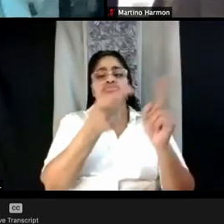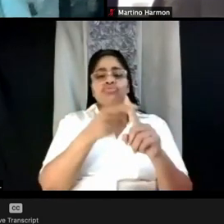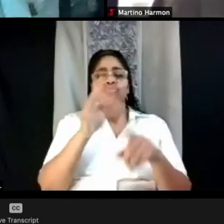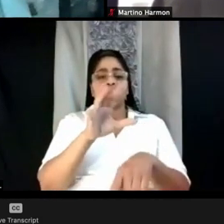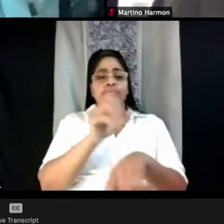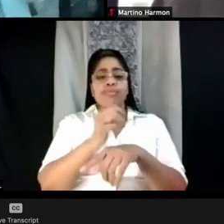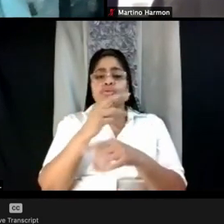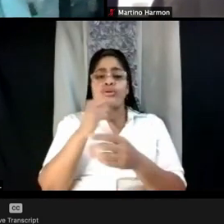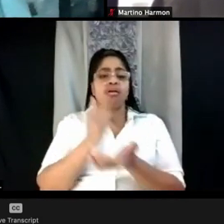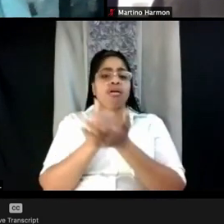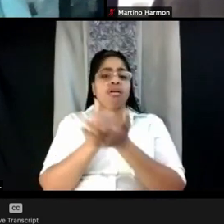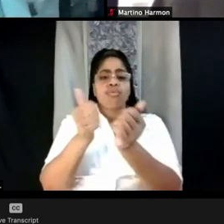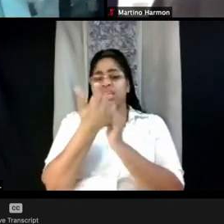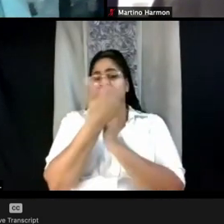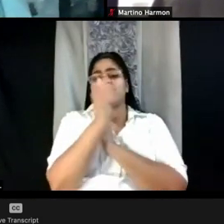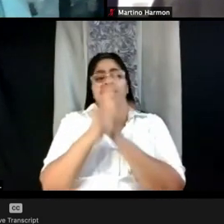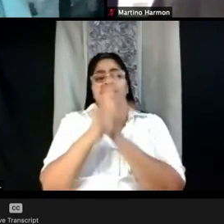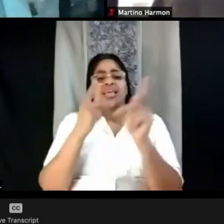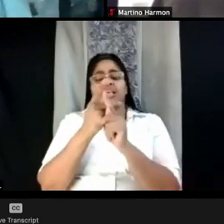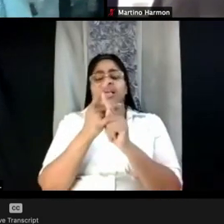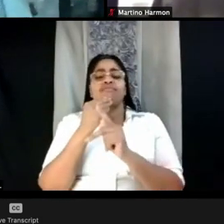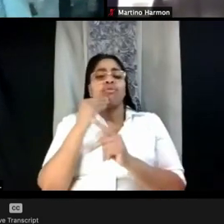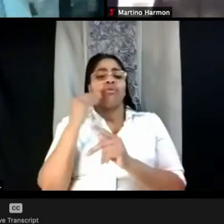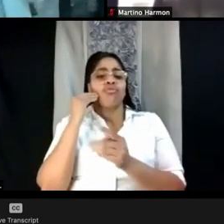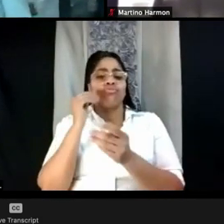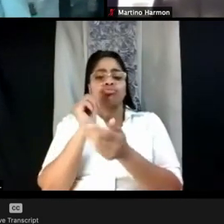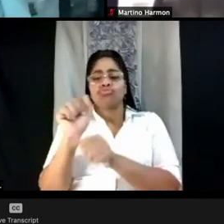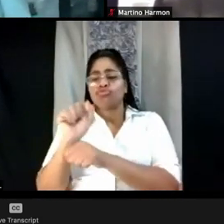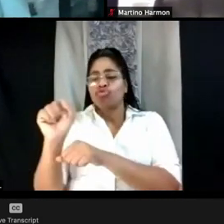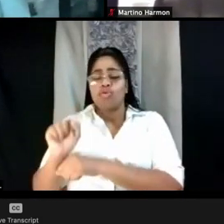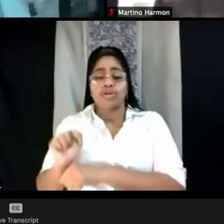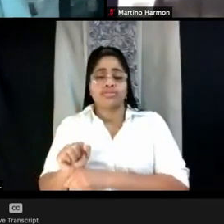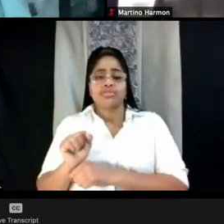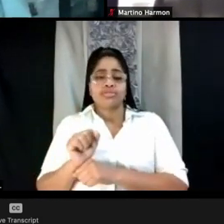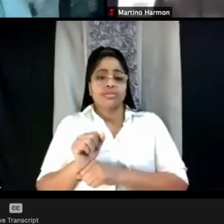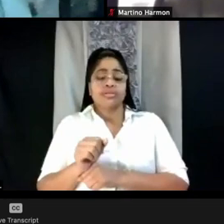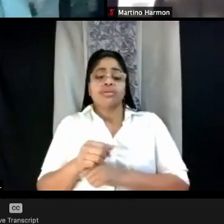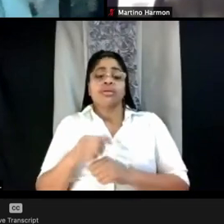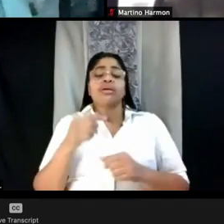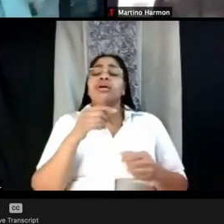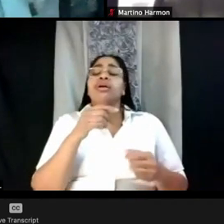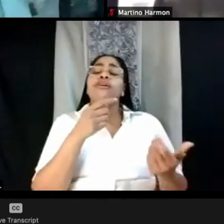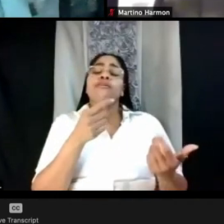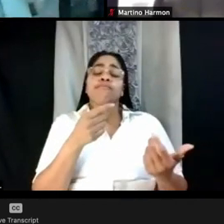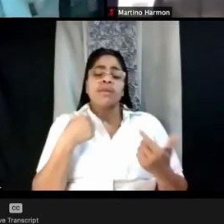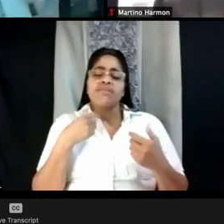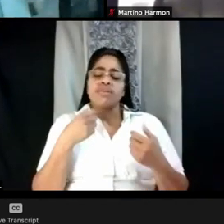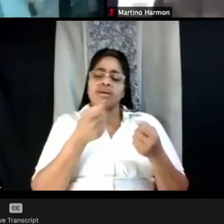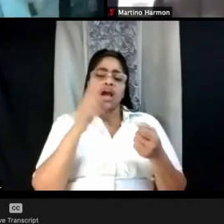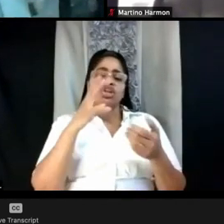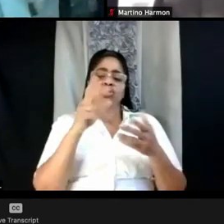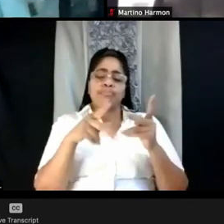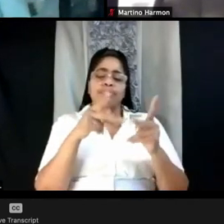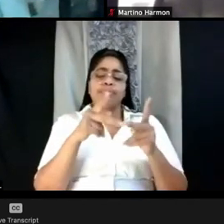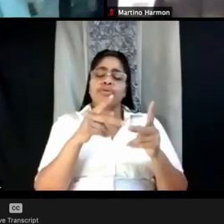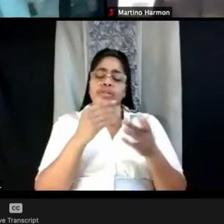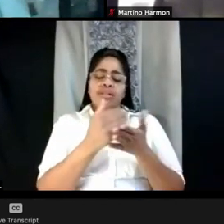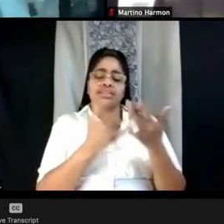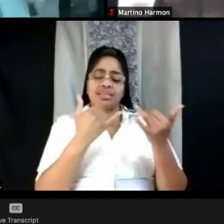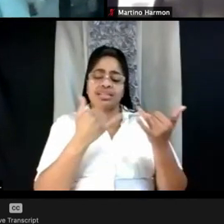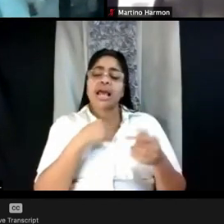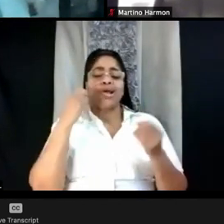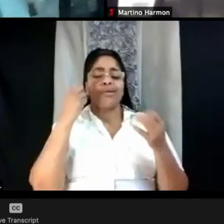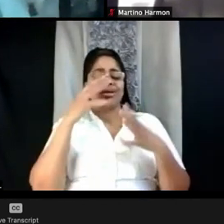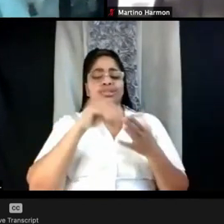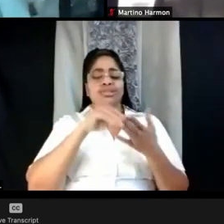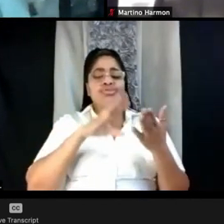to help you with any kind of household chores. We have about 100 people listed right now. I know the students have gone home, but many